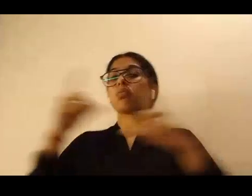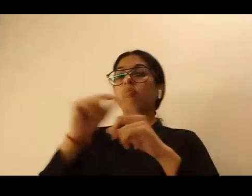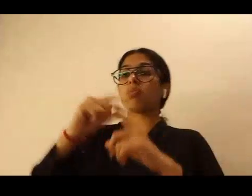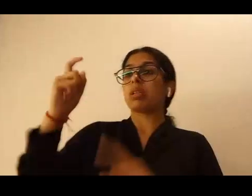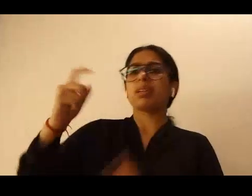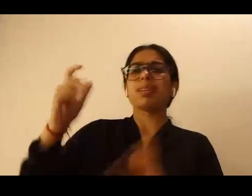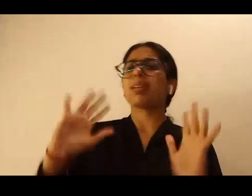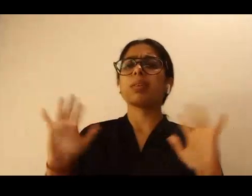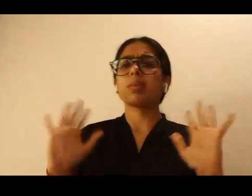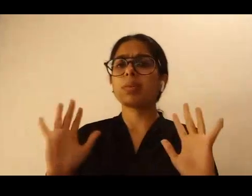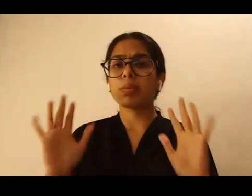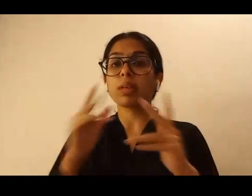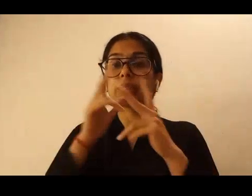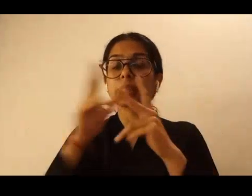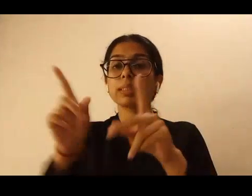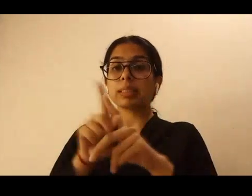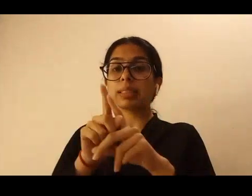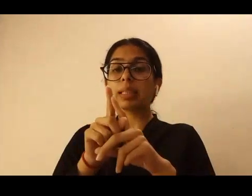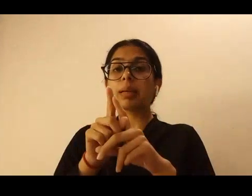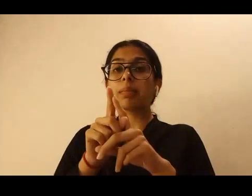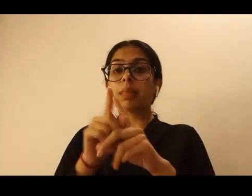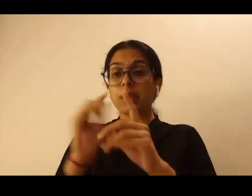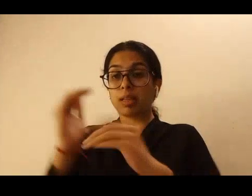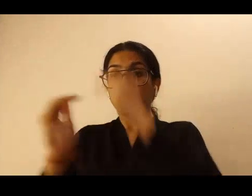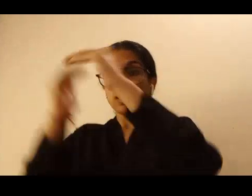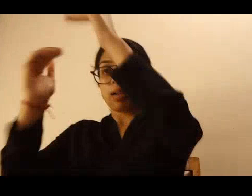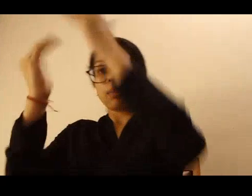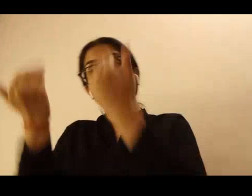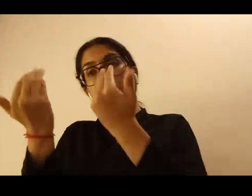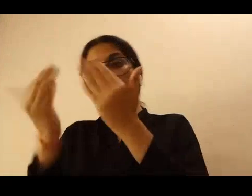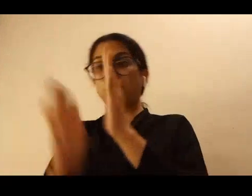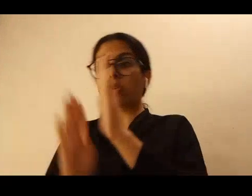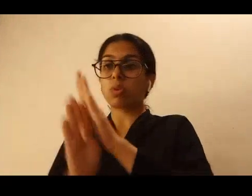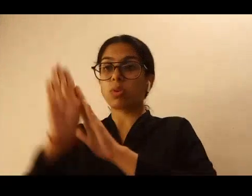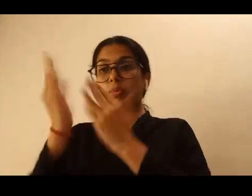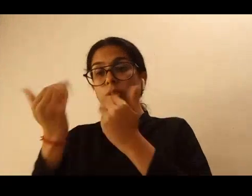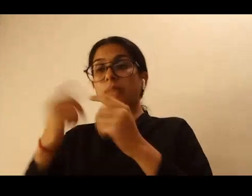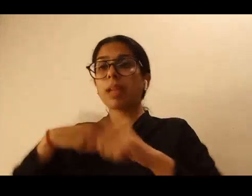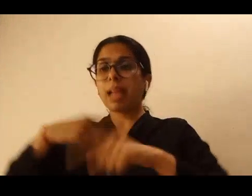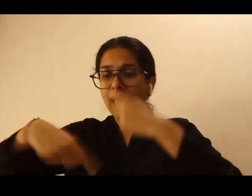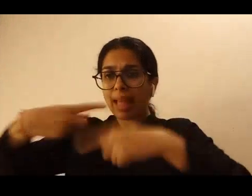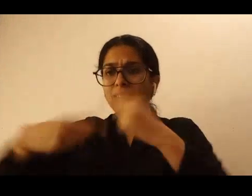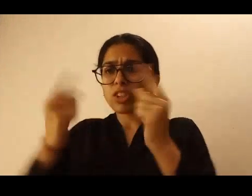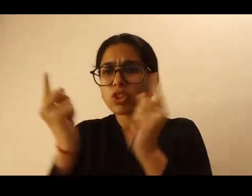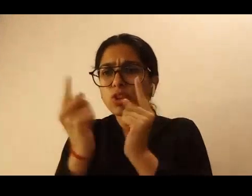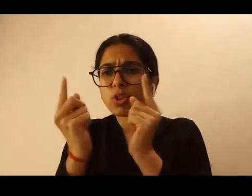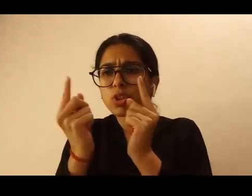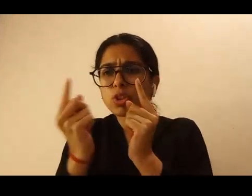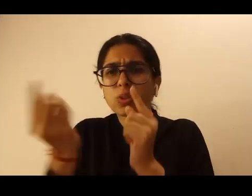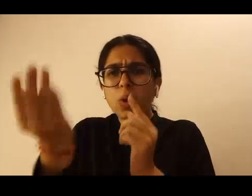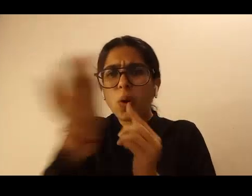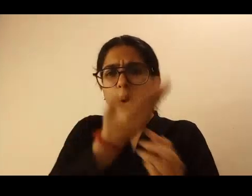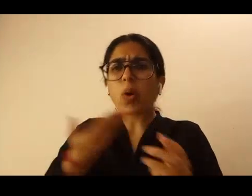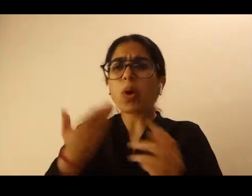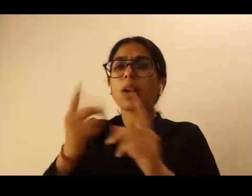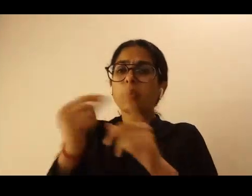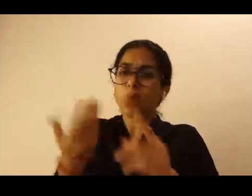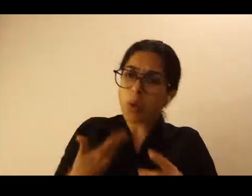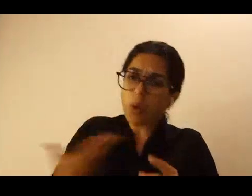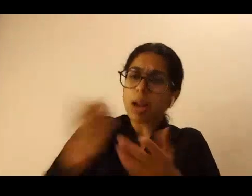the small everyday practices that everyone on this call or organizations can adapt